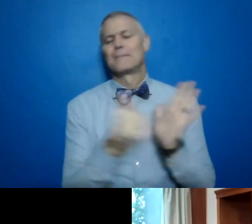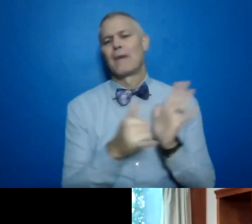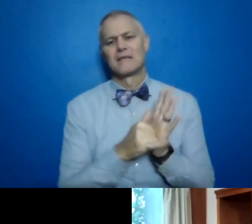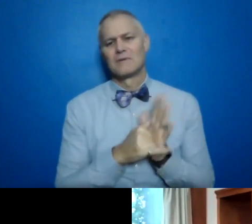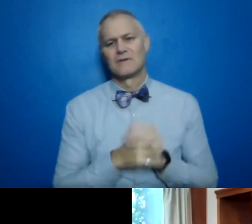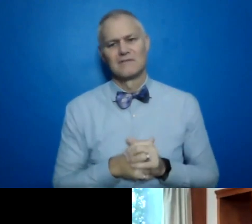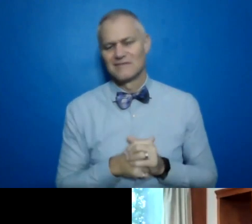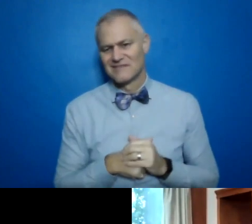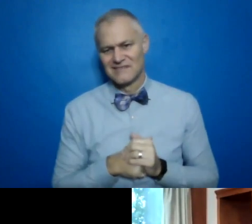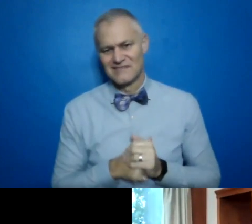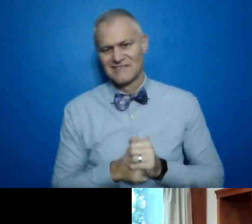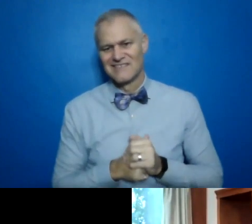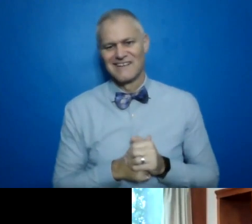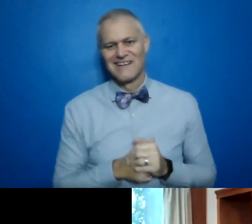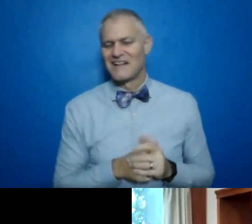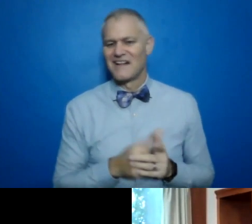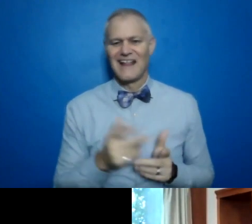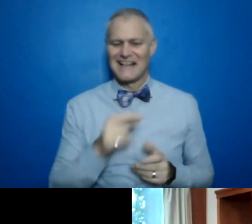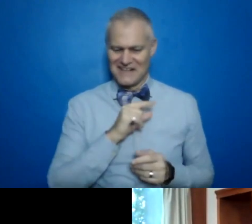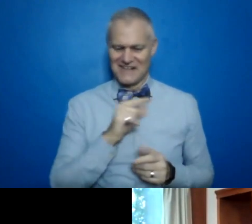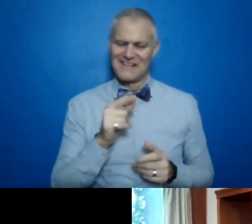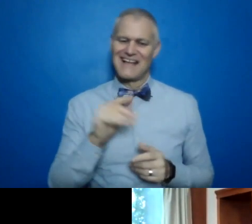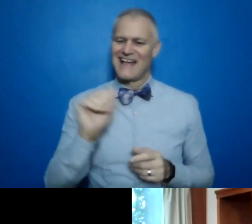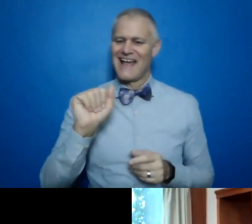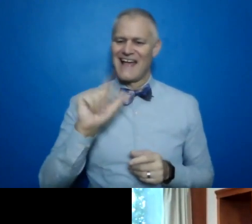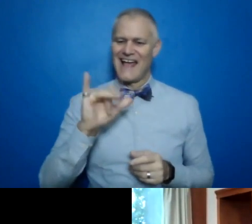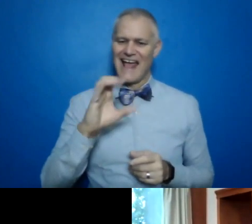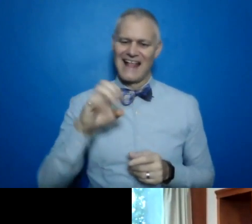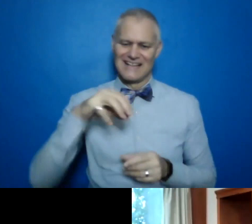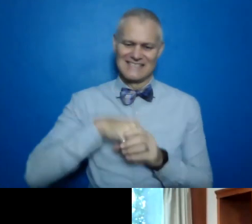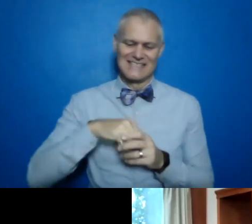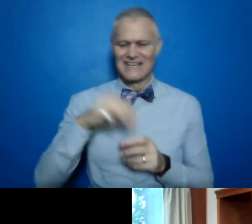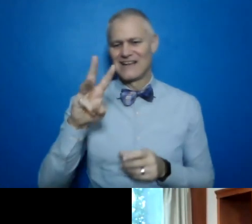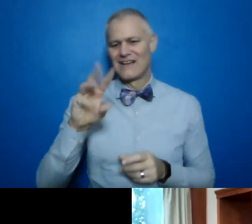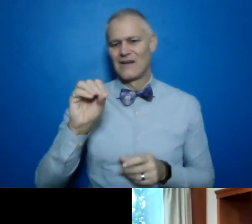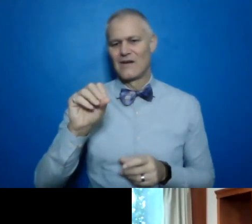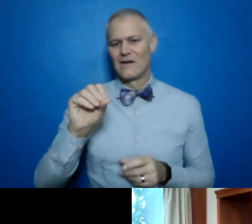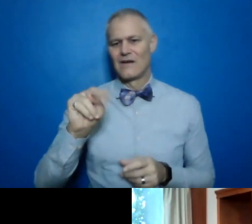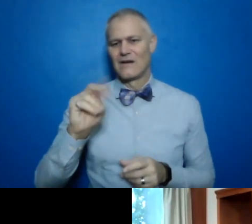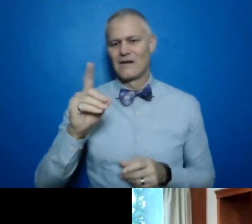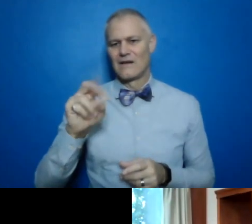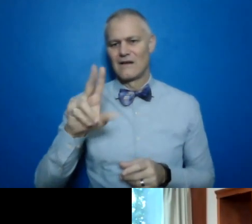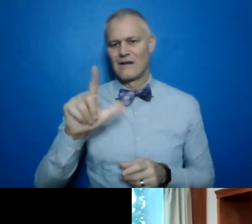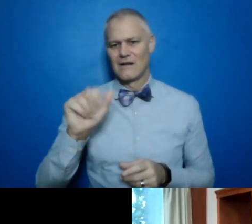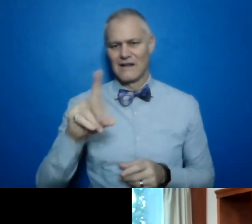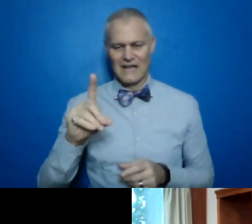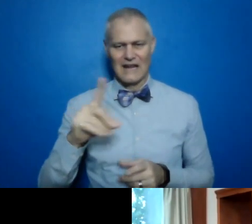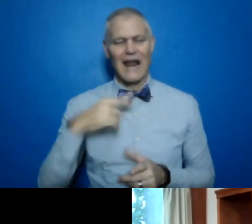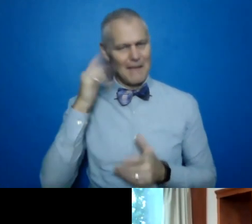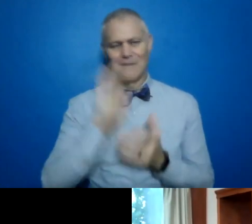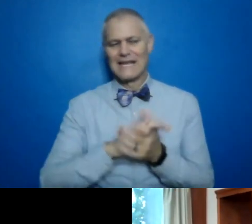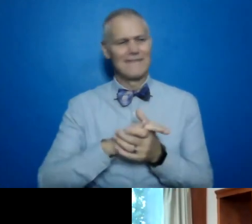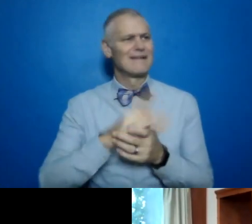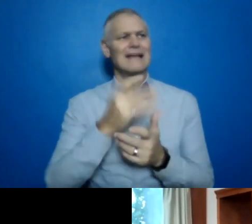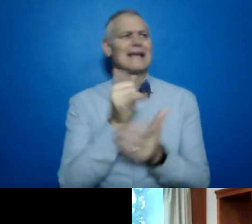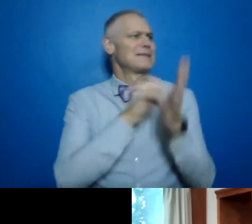the Queen of Hearts from Alice in Wonderland. I believe in 6 impossible things before breakfast almost every morning, right? So